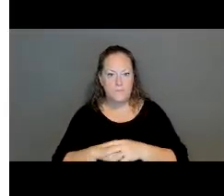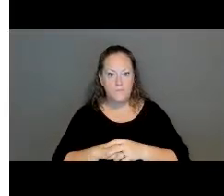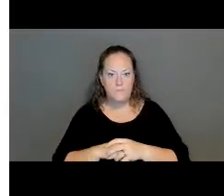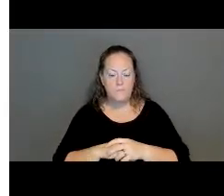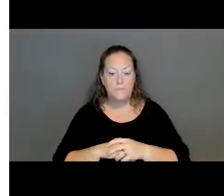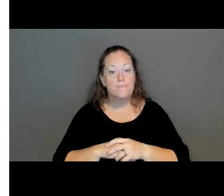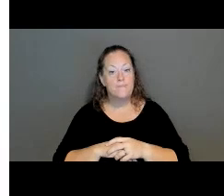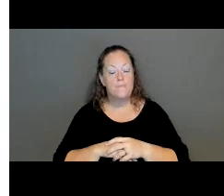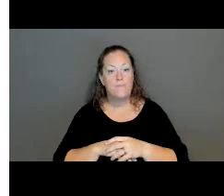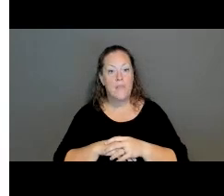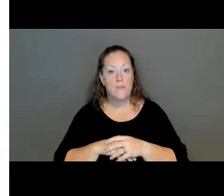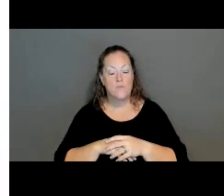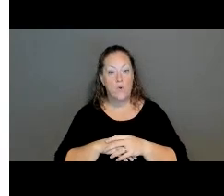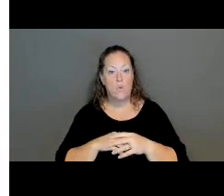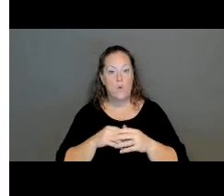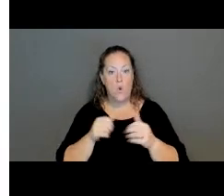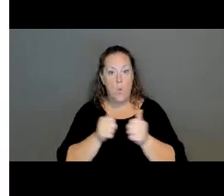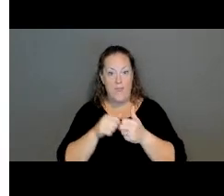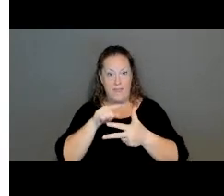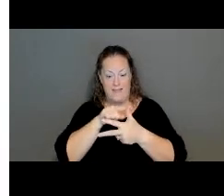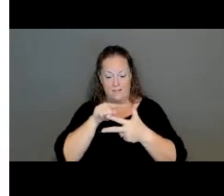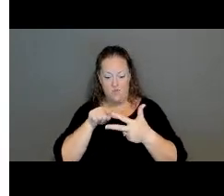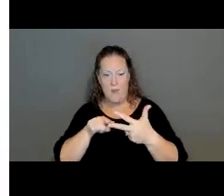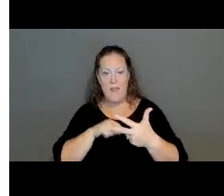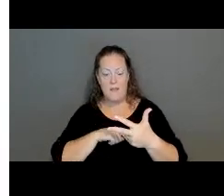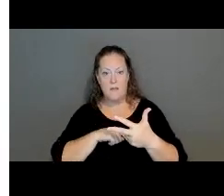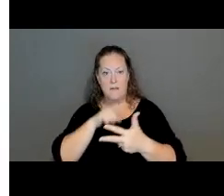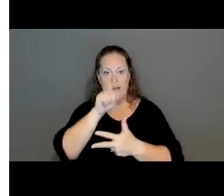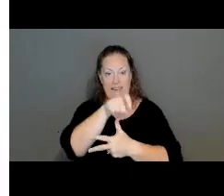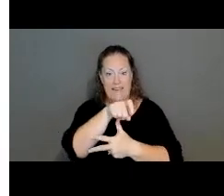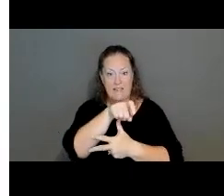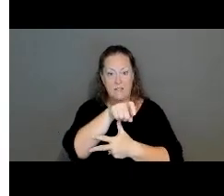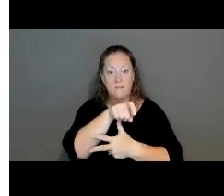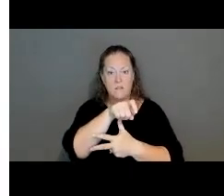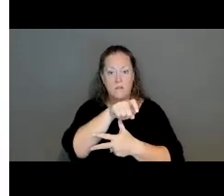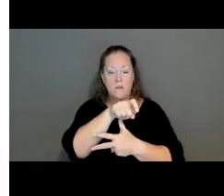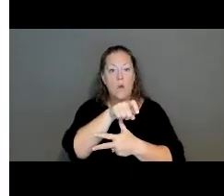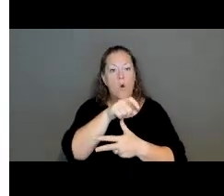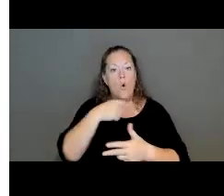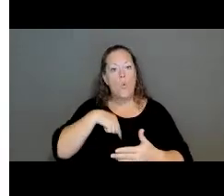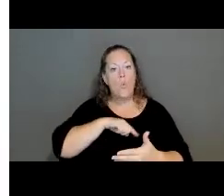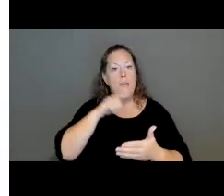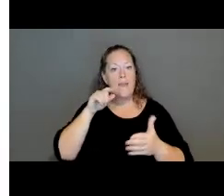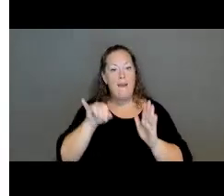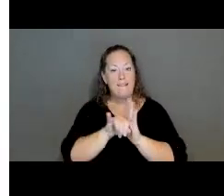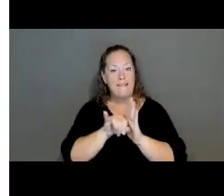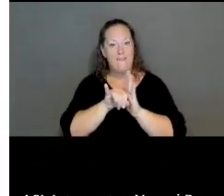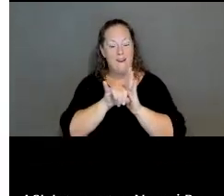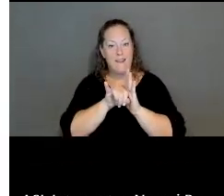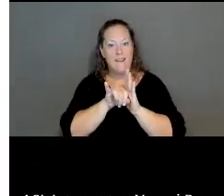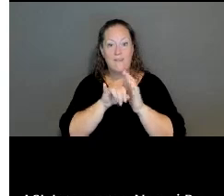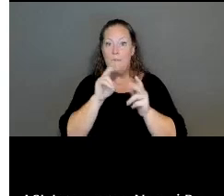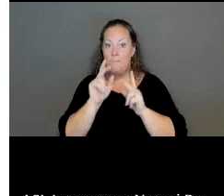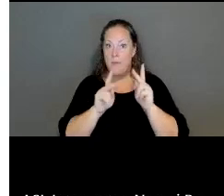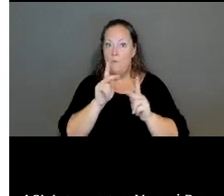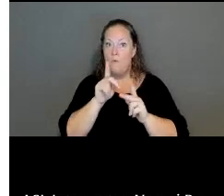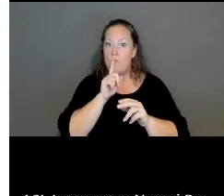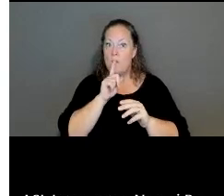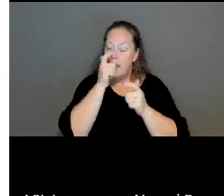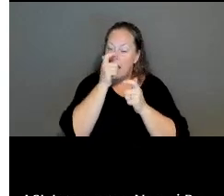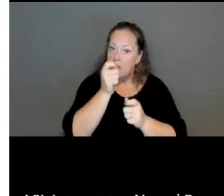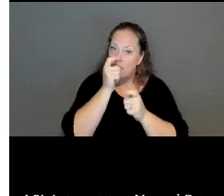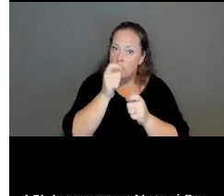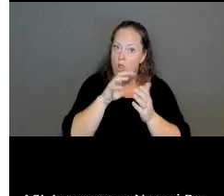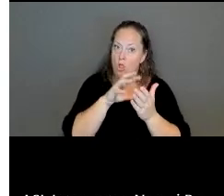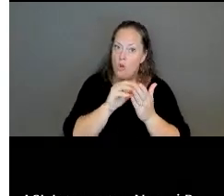And within these 3 categories, within the needs, we identified that people were very interested in